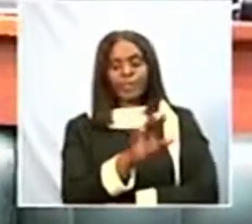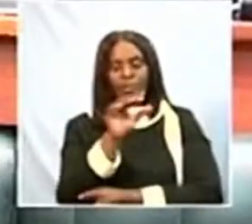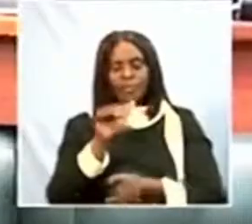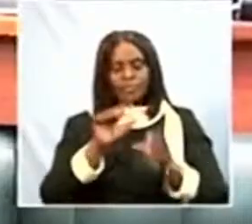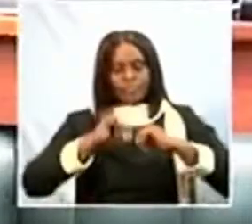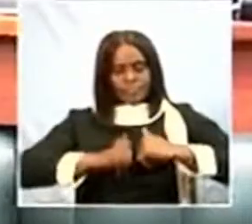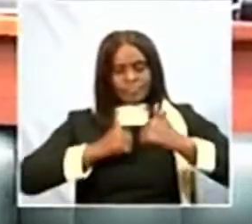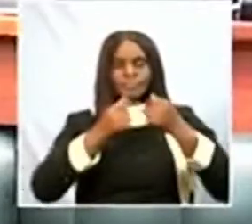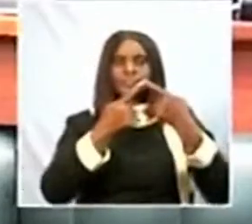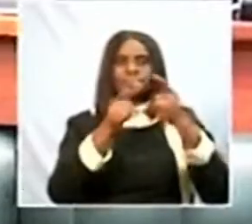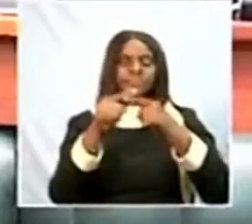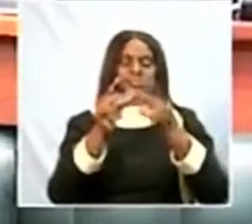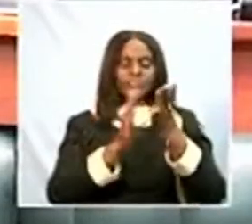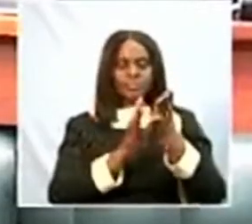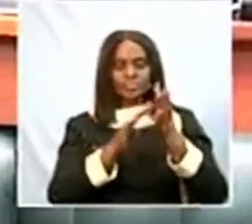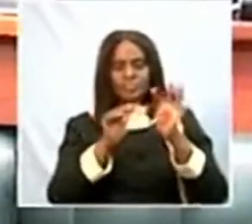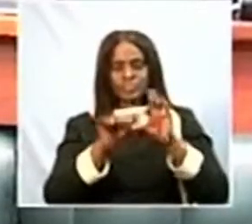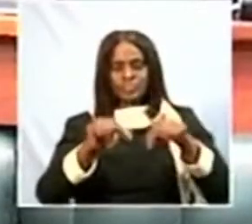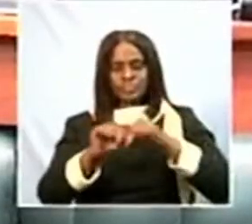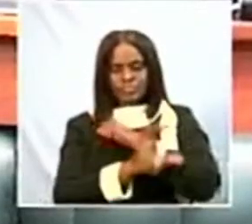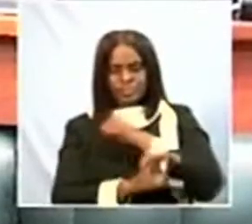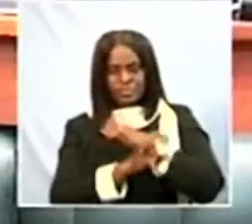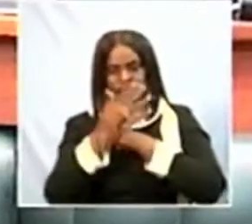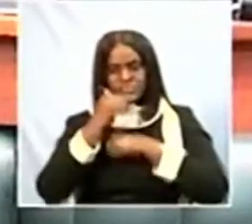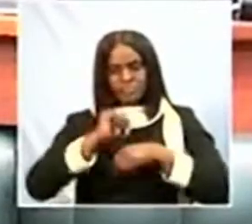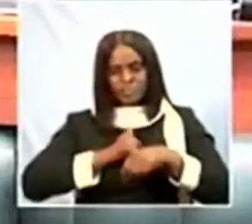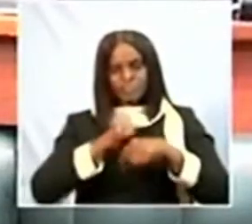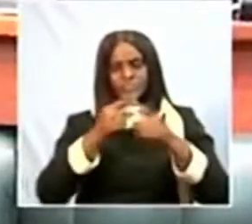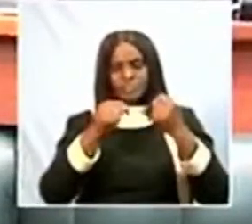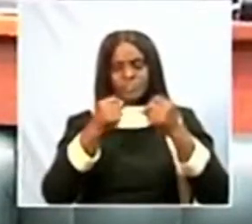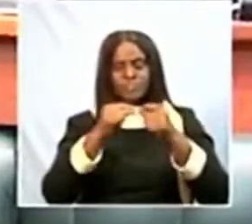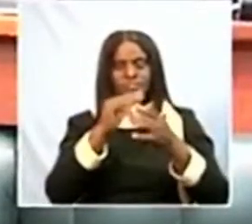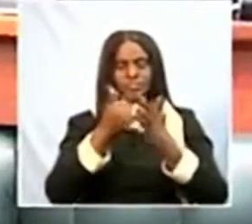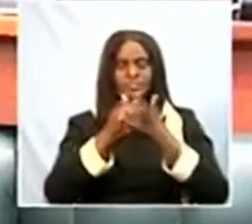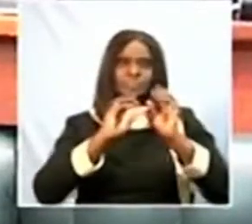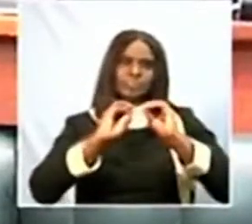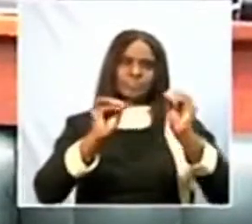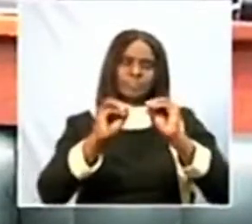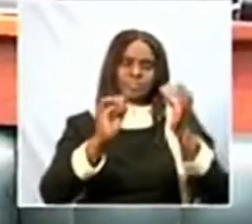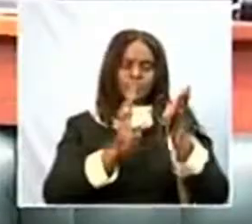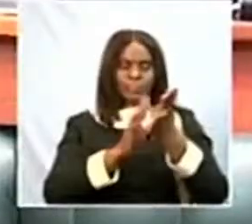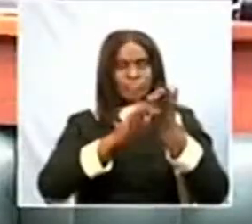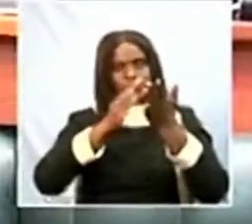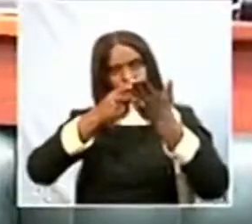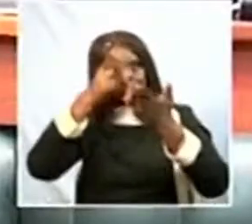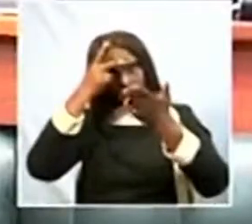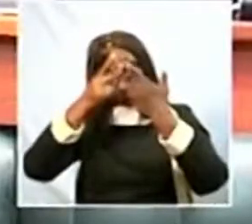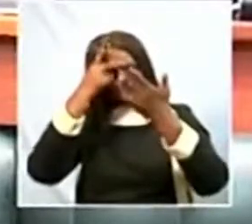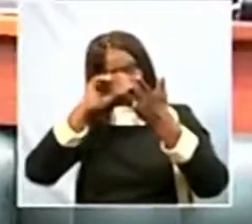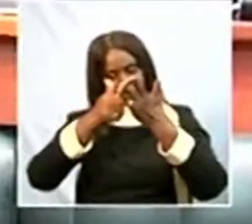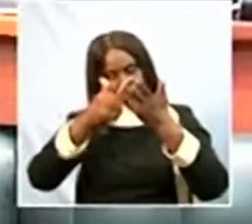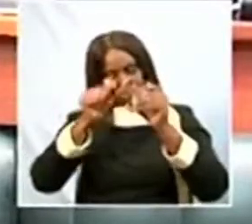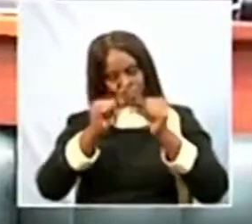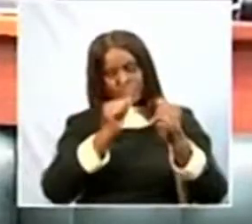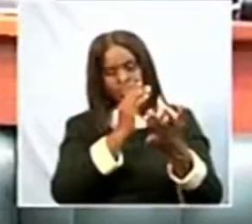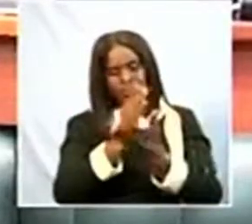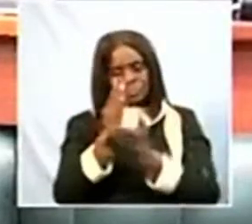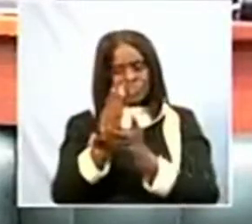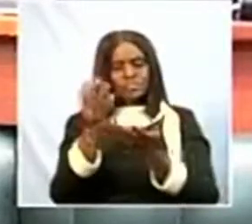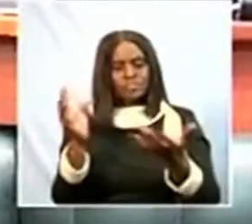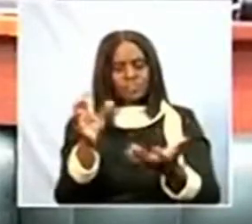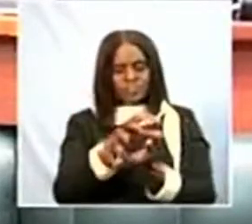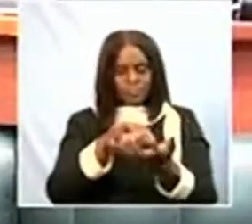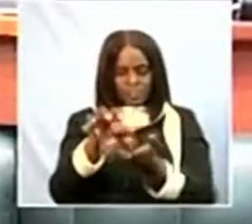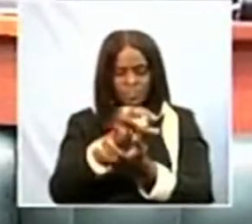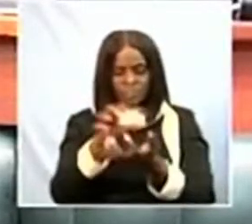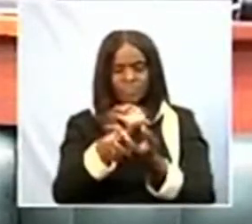our various schools in this country, let us try by all means to educate our school-going pupils on how they can prevent pollution